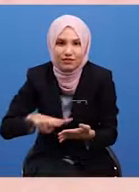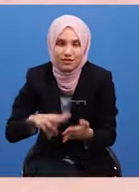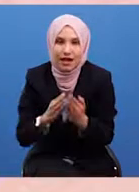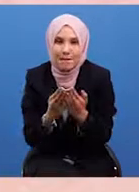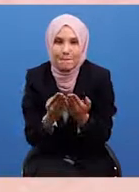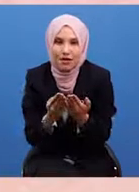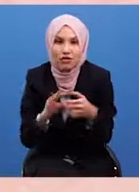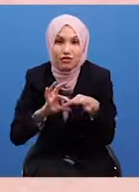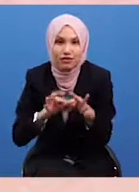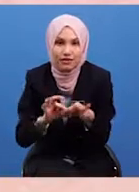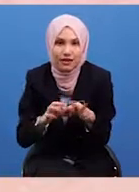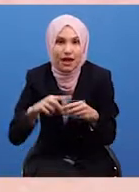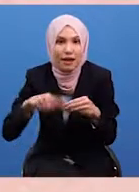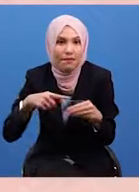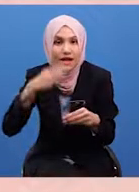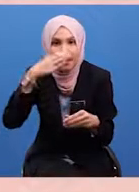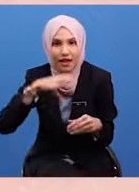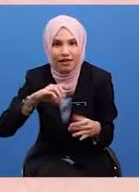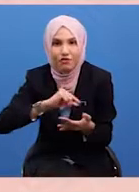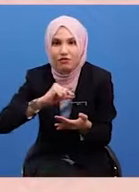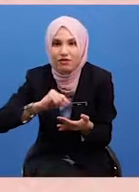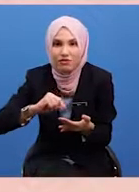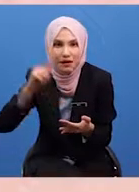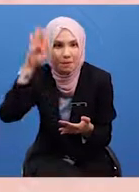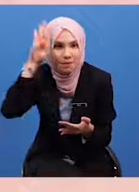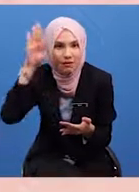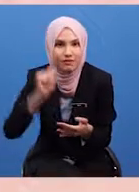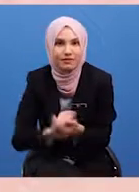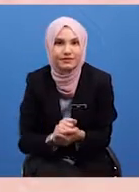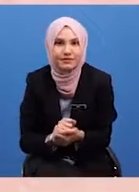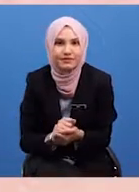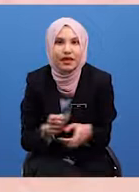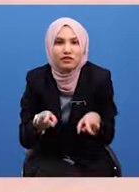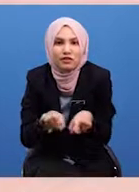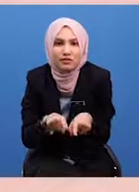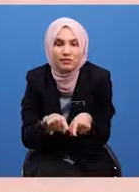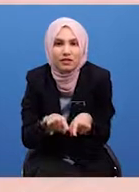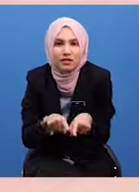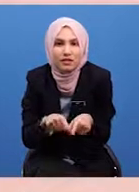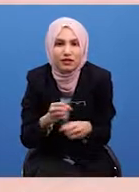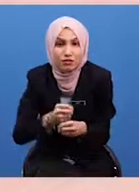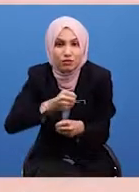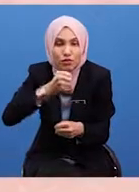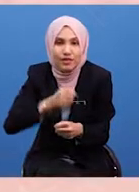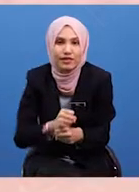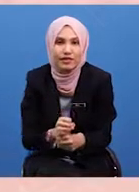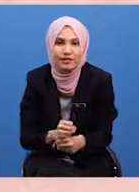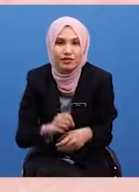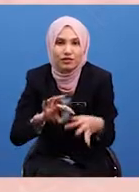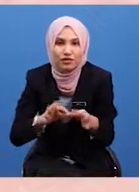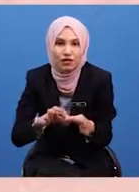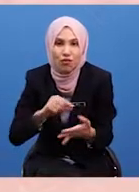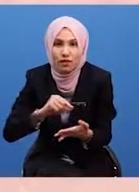of short stories about an elephant written by William Bradbury, and it is similar to the winning